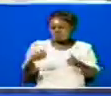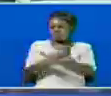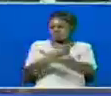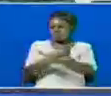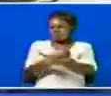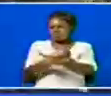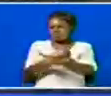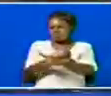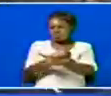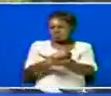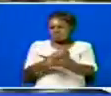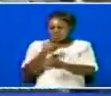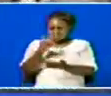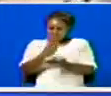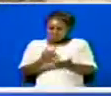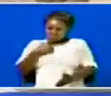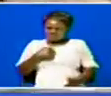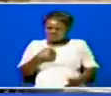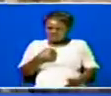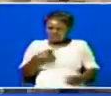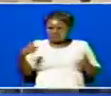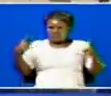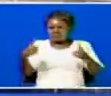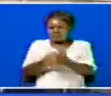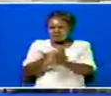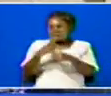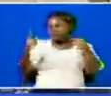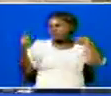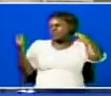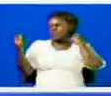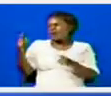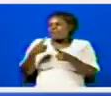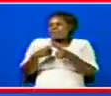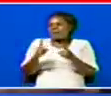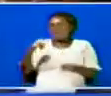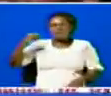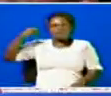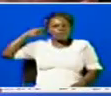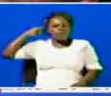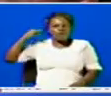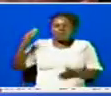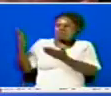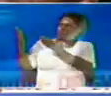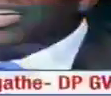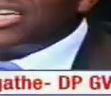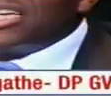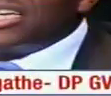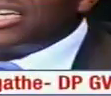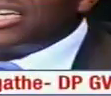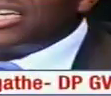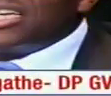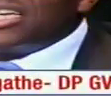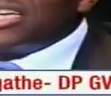out. There are those who feel it was because of disagreements over tenders. But this leaked phone conversation could give the hints.